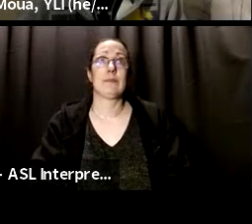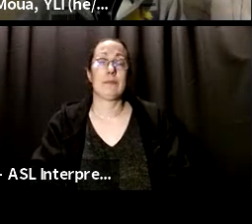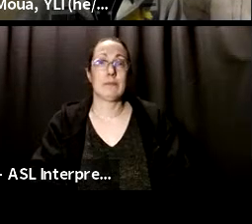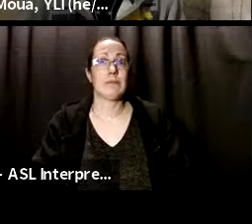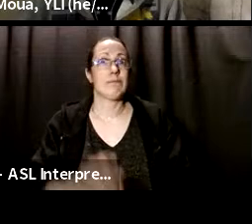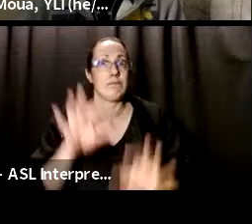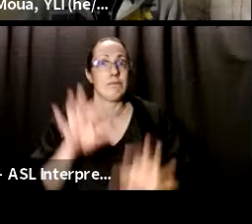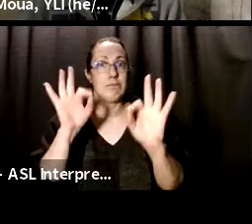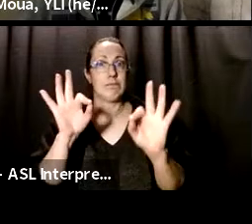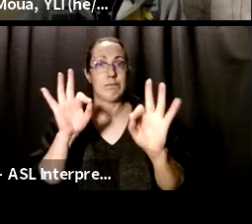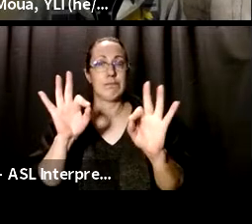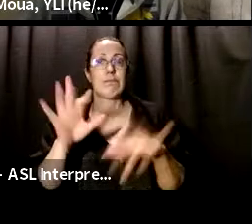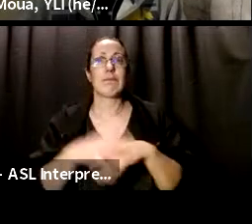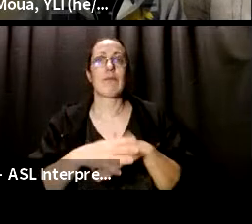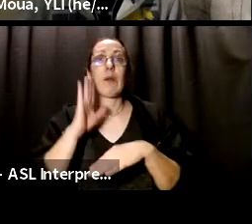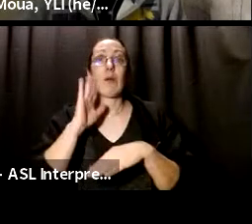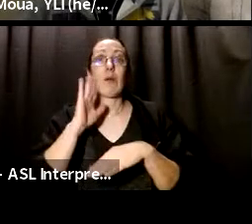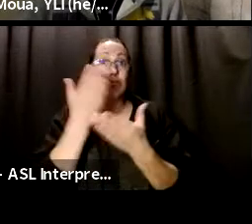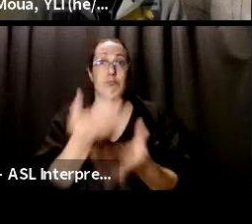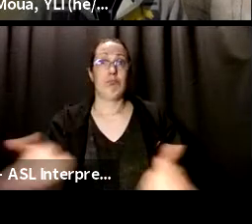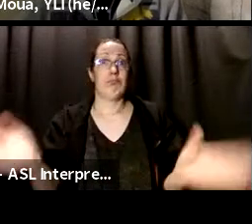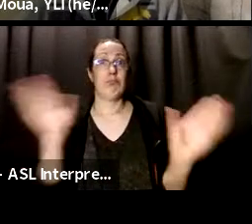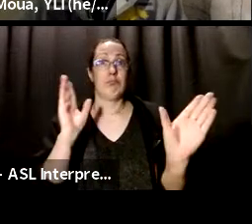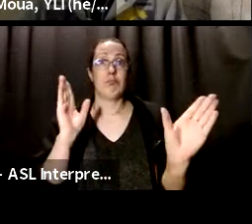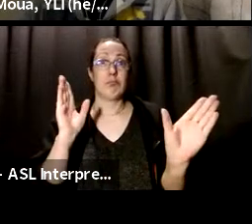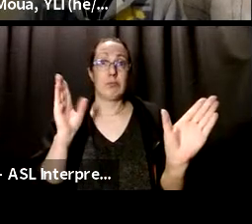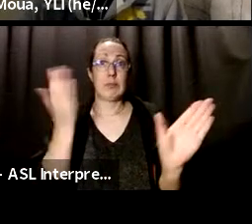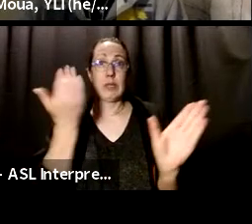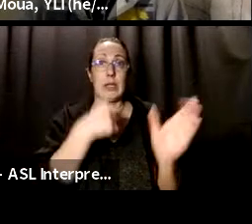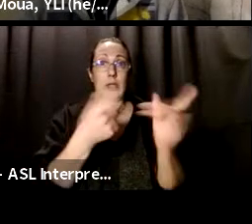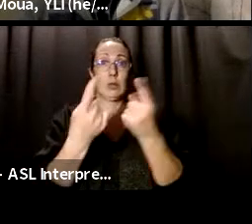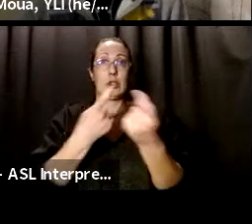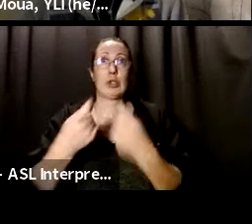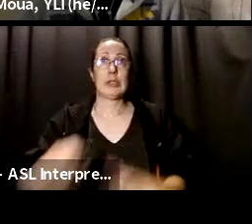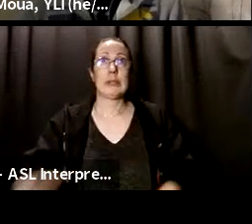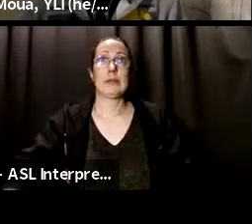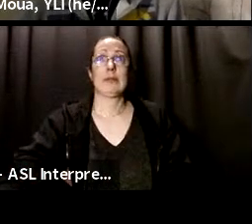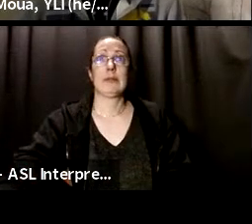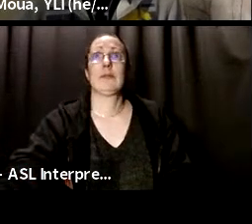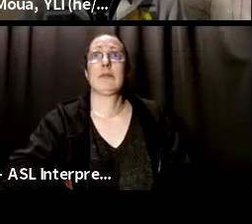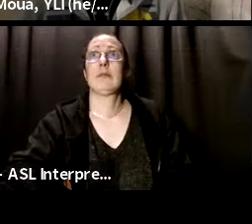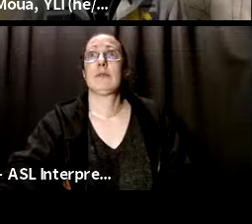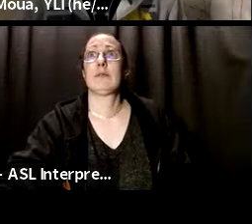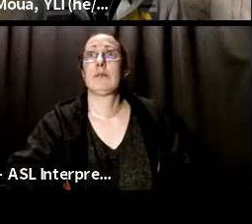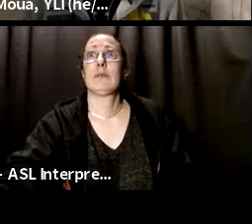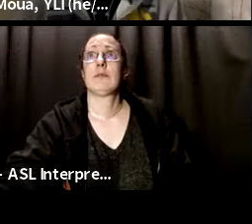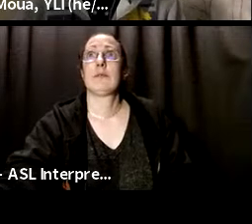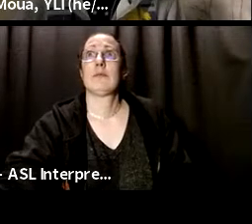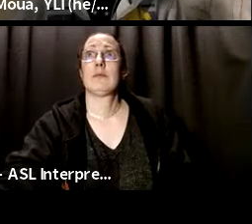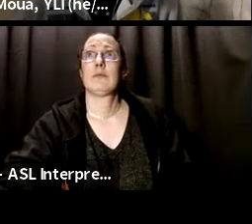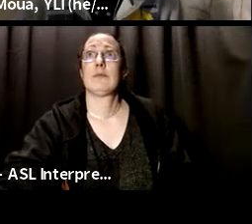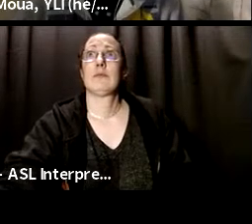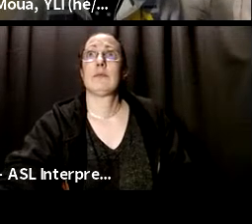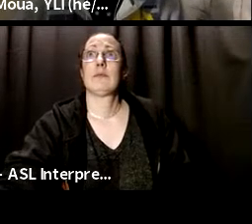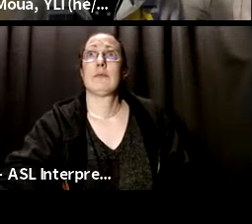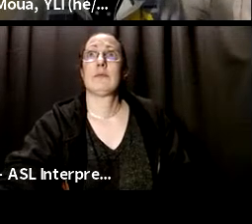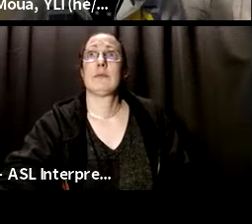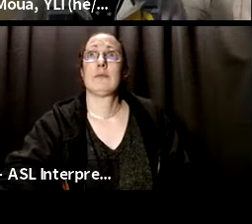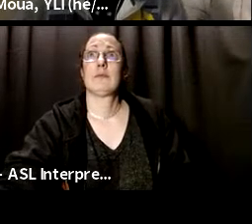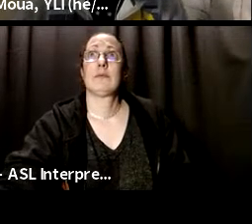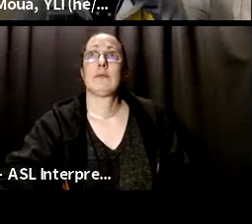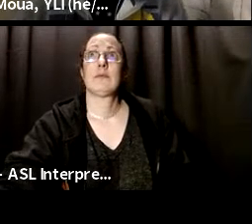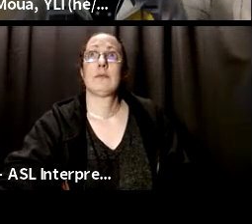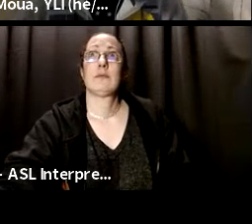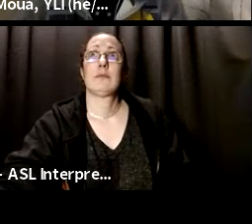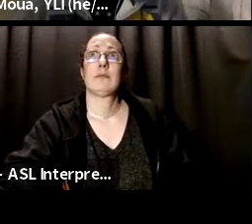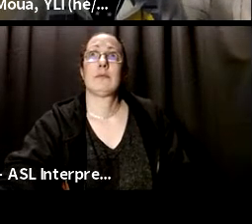Great. We'll go to the public. Is there any questions from the public? Let me see, we can pull up some here.